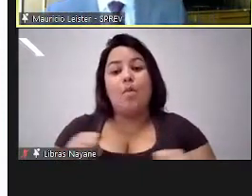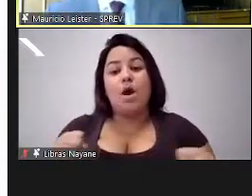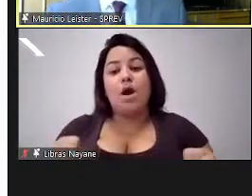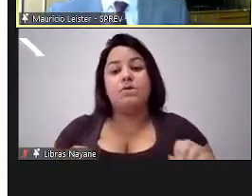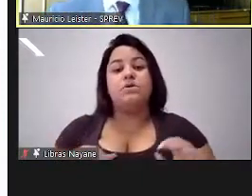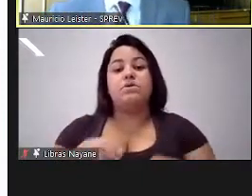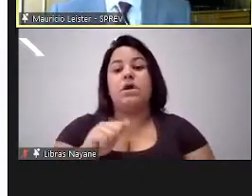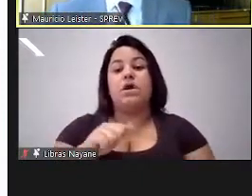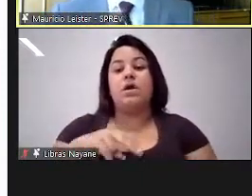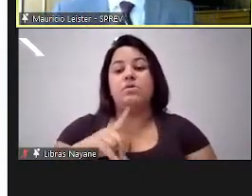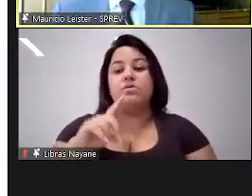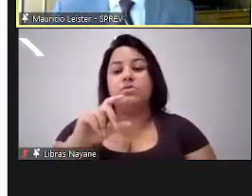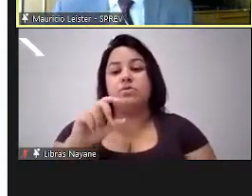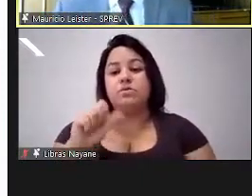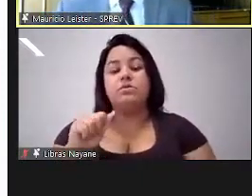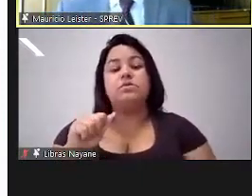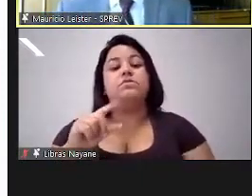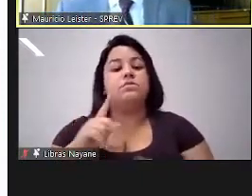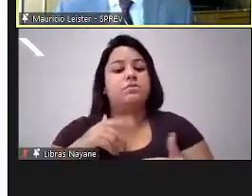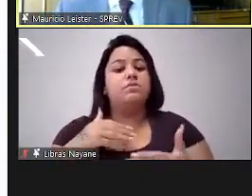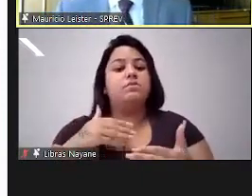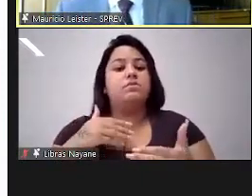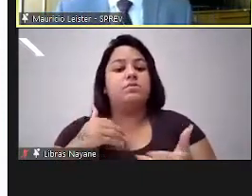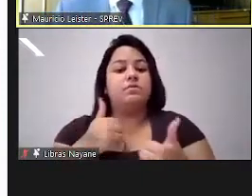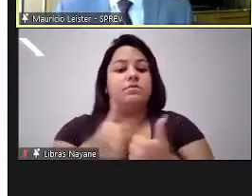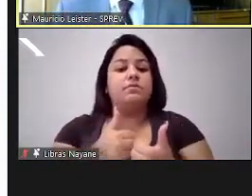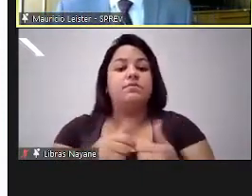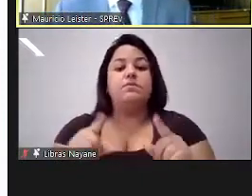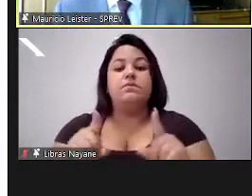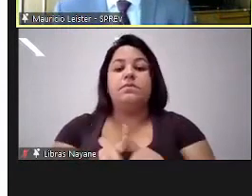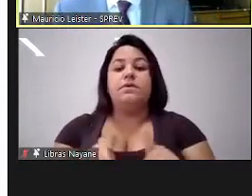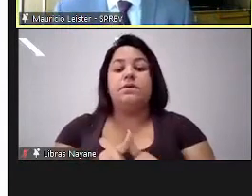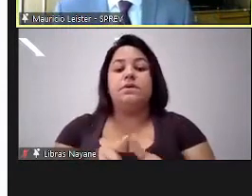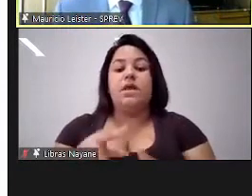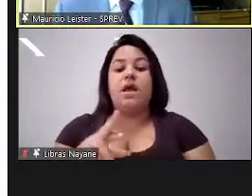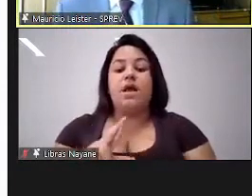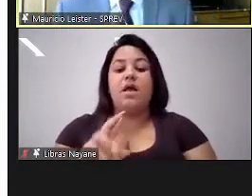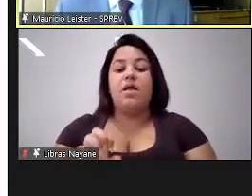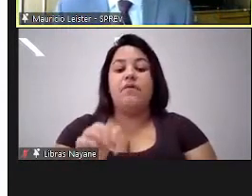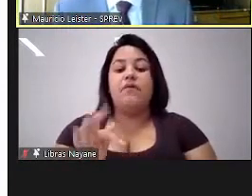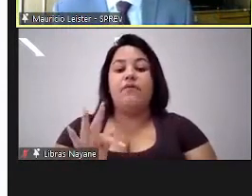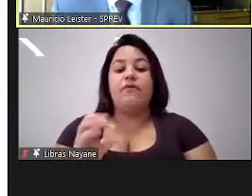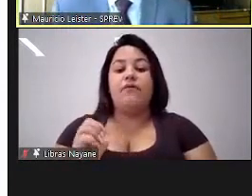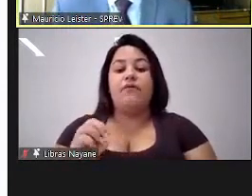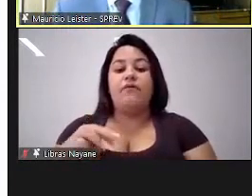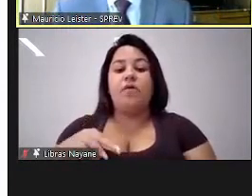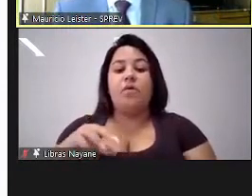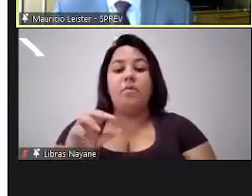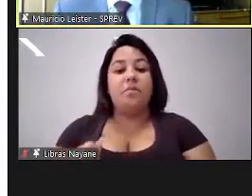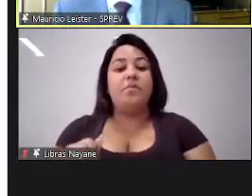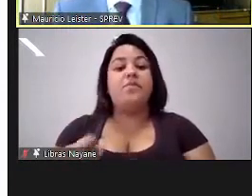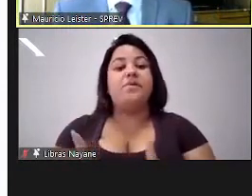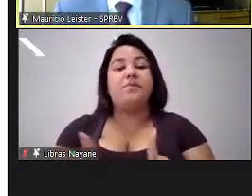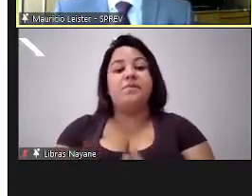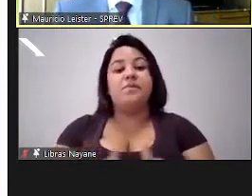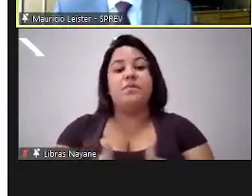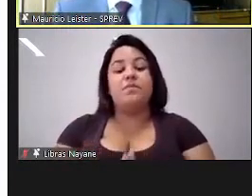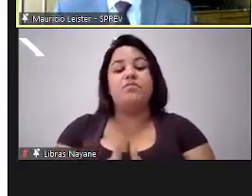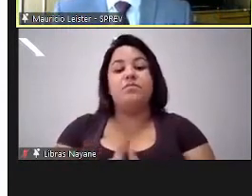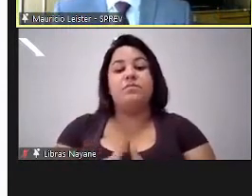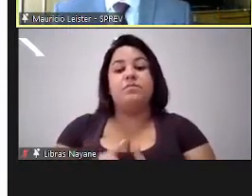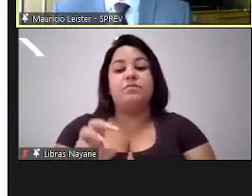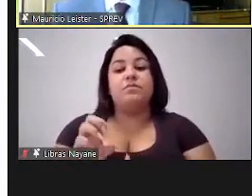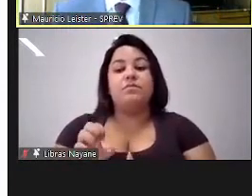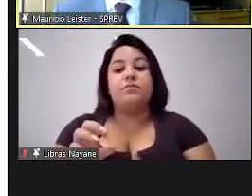processes that exist. So focusing on the federal entities, we have done several